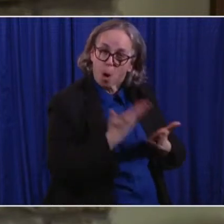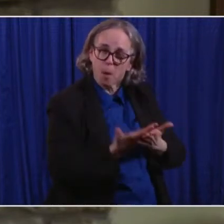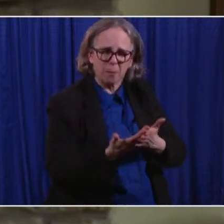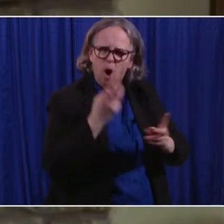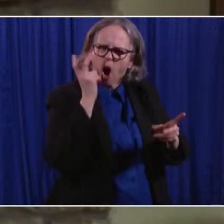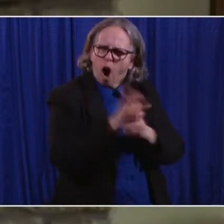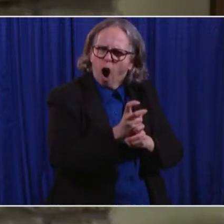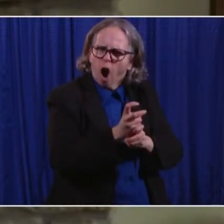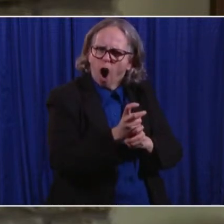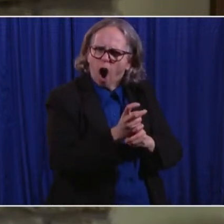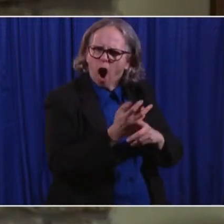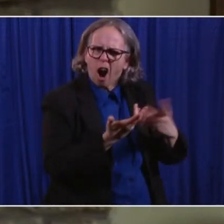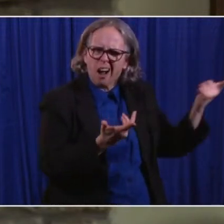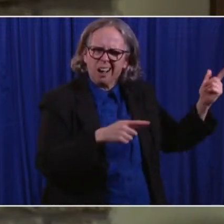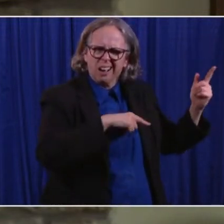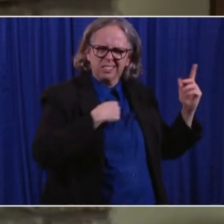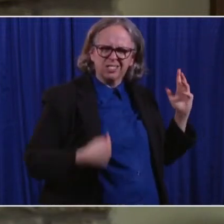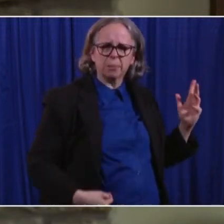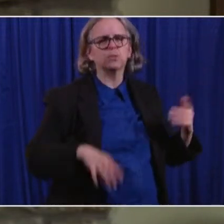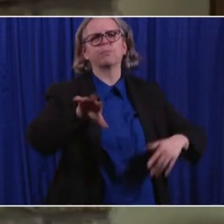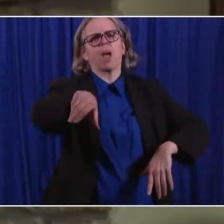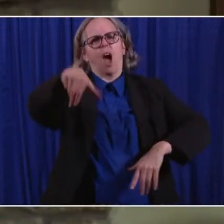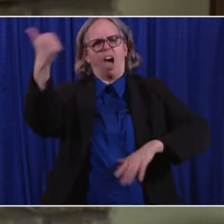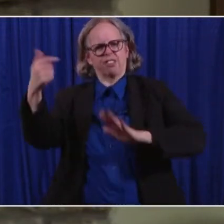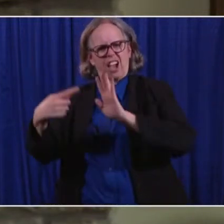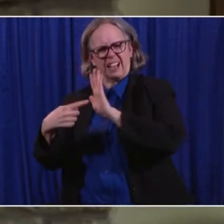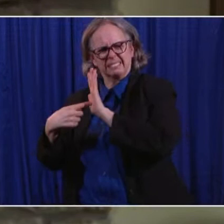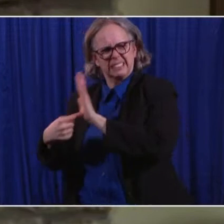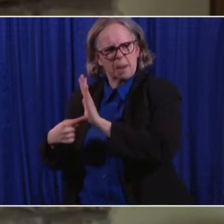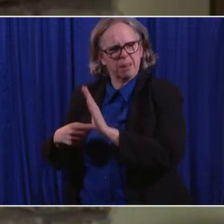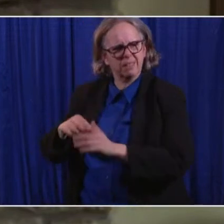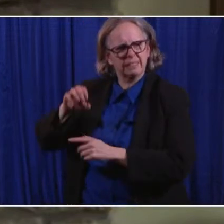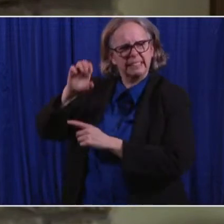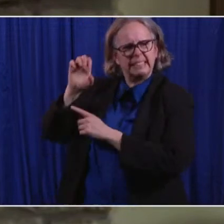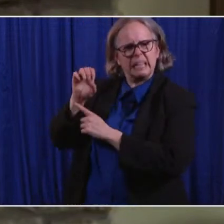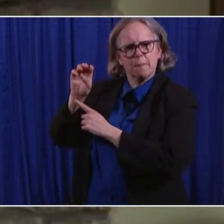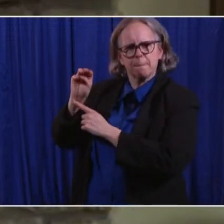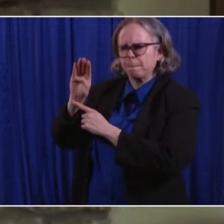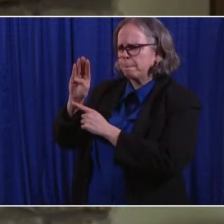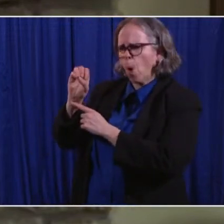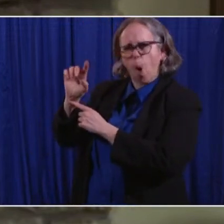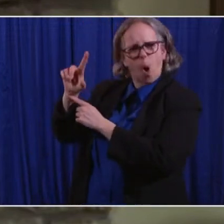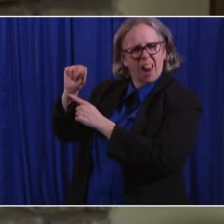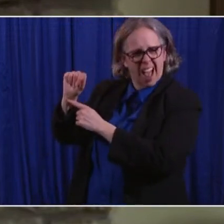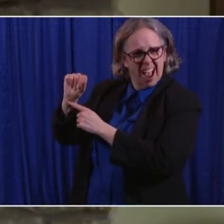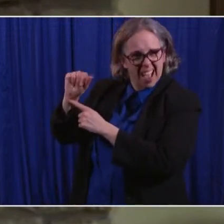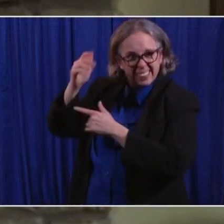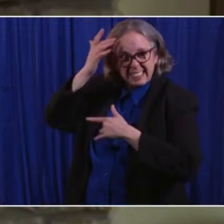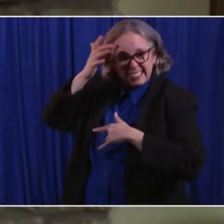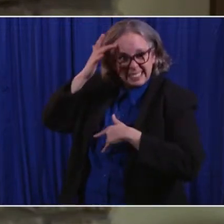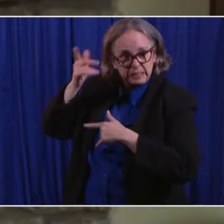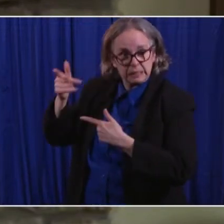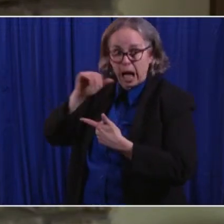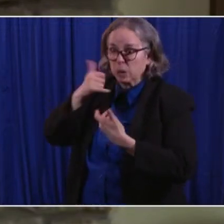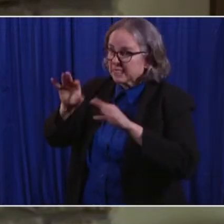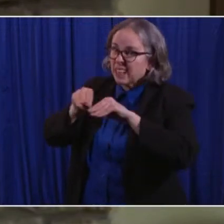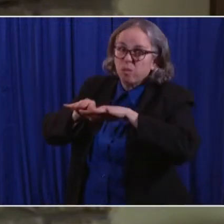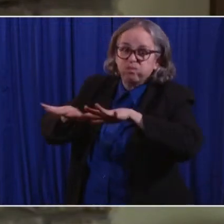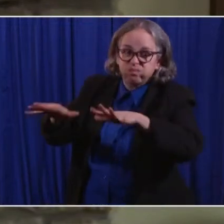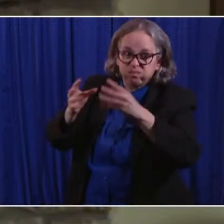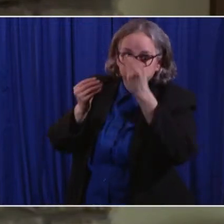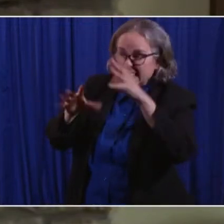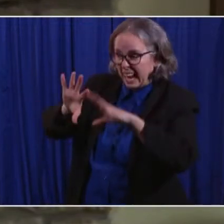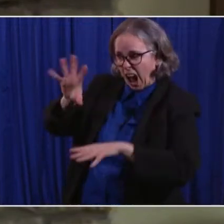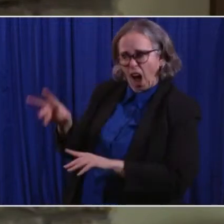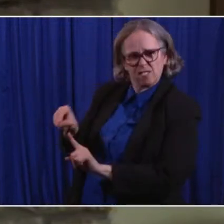all. Ebola, there's outbreaks of Ebola now in Africa. Different locations, different